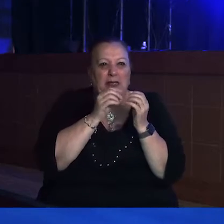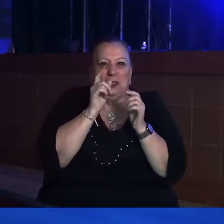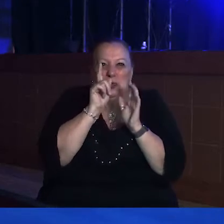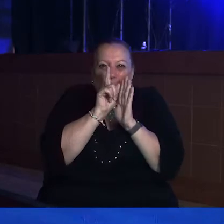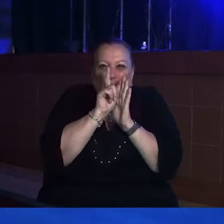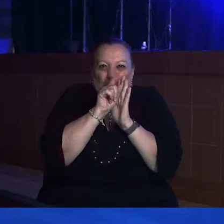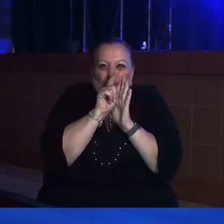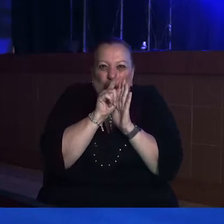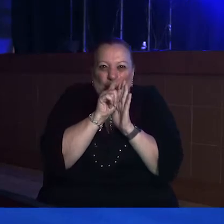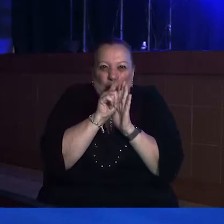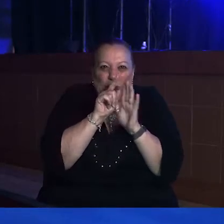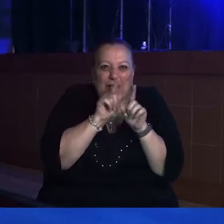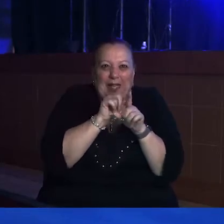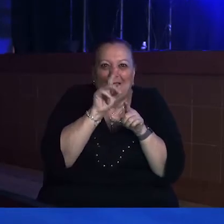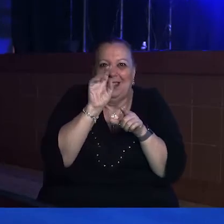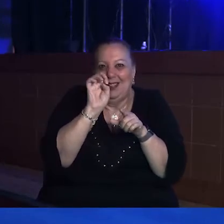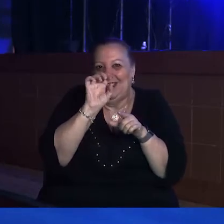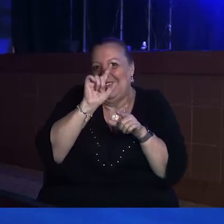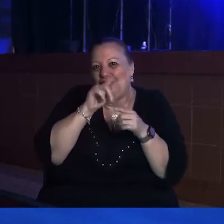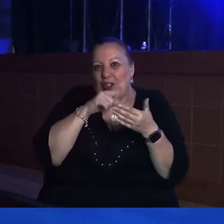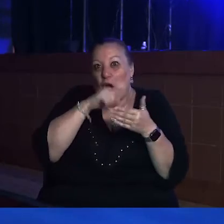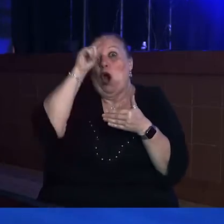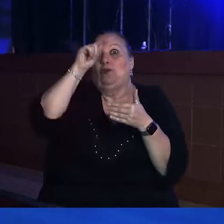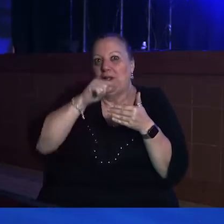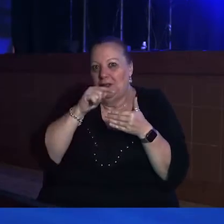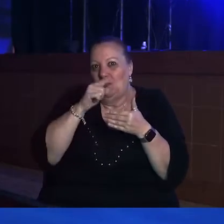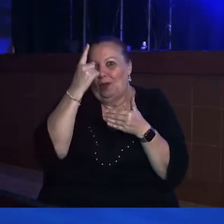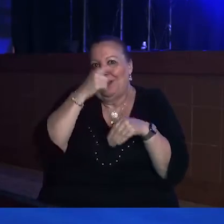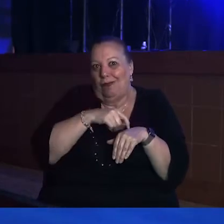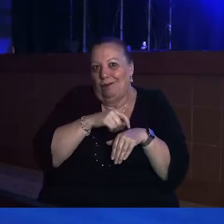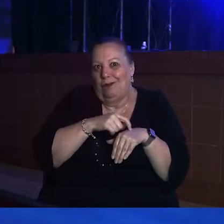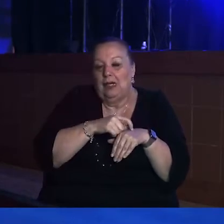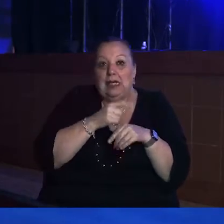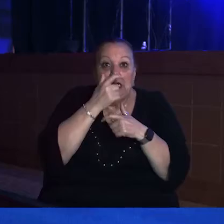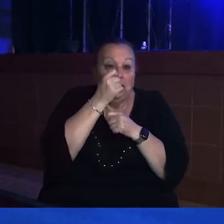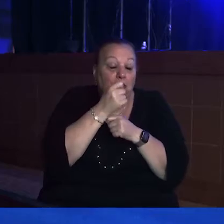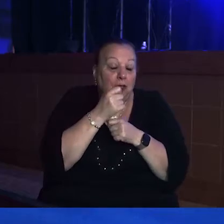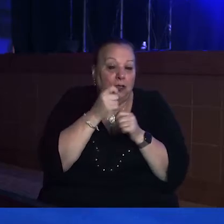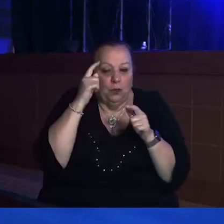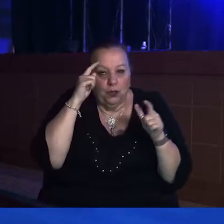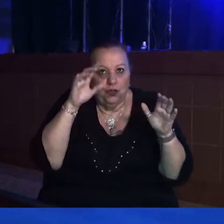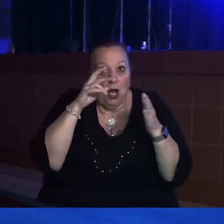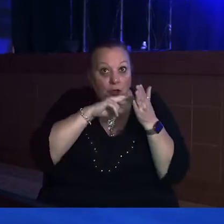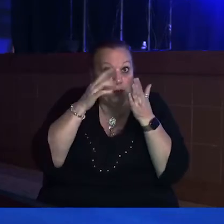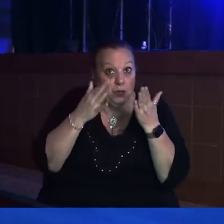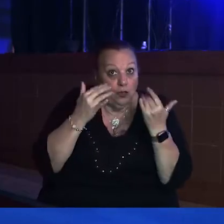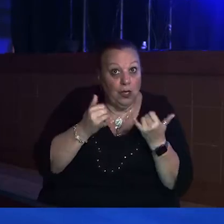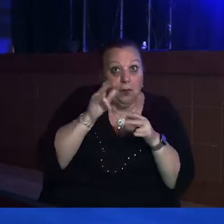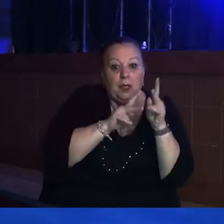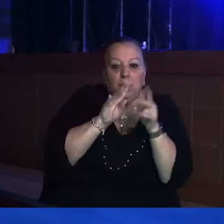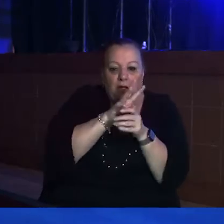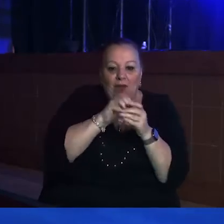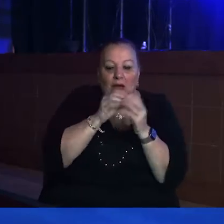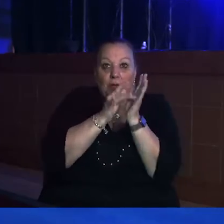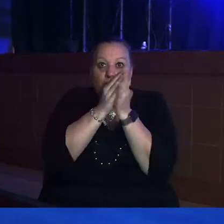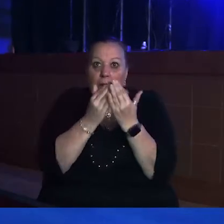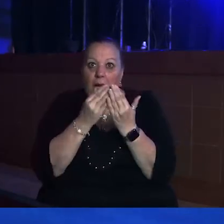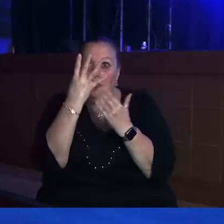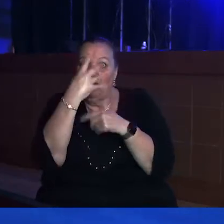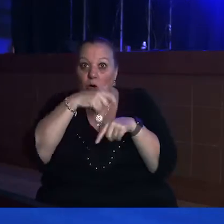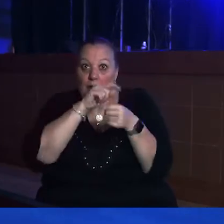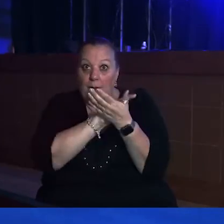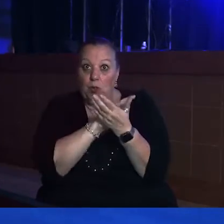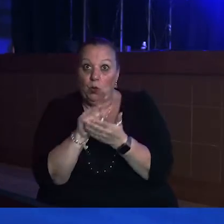EKG. But here's where it gets interesting. This is what shocked the researchers now. Those who engage with the Bible four times a week